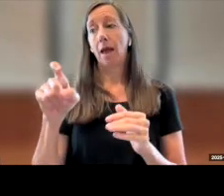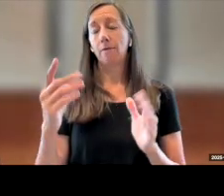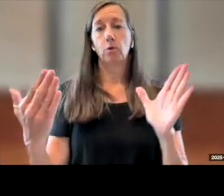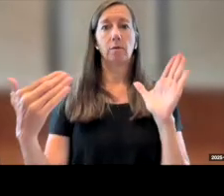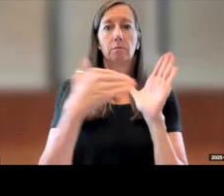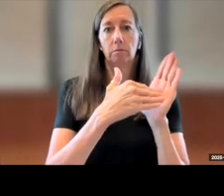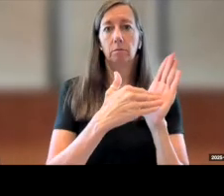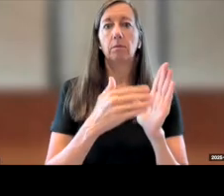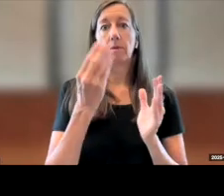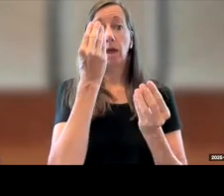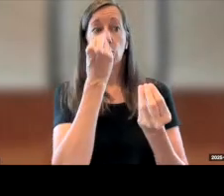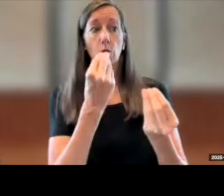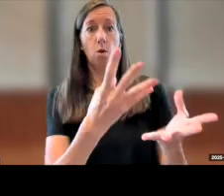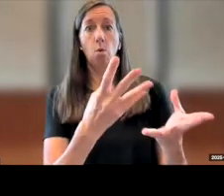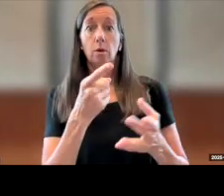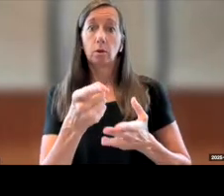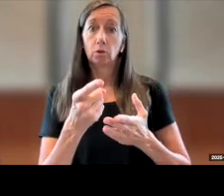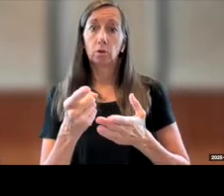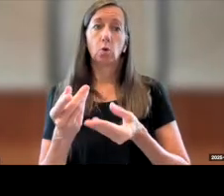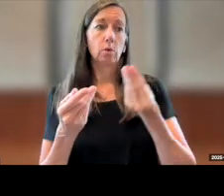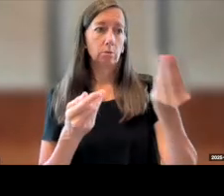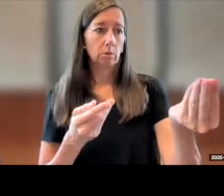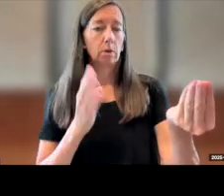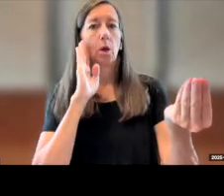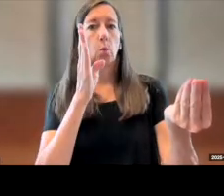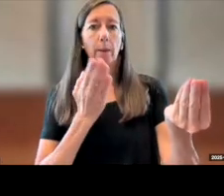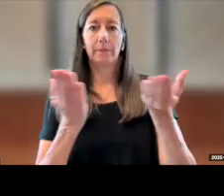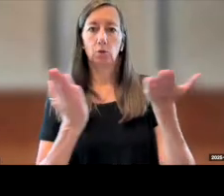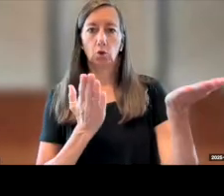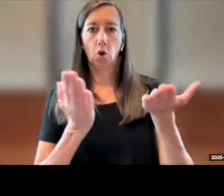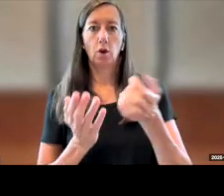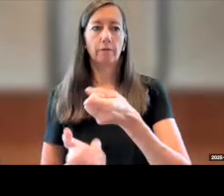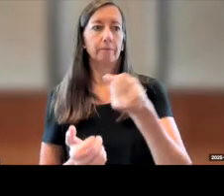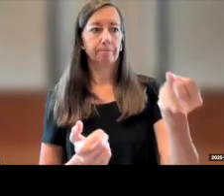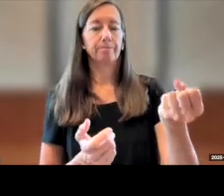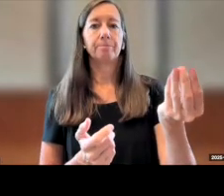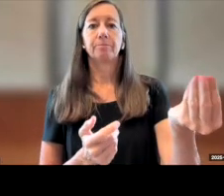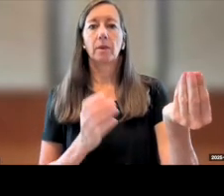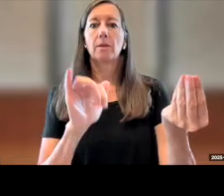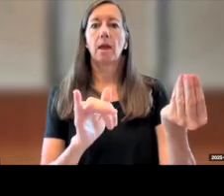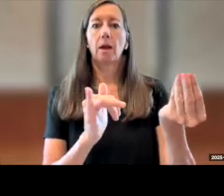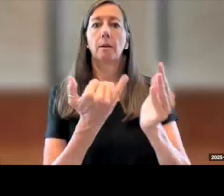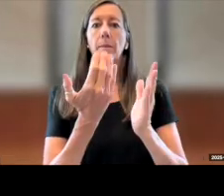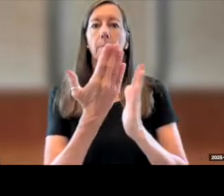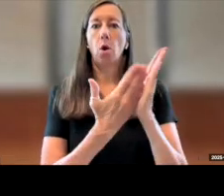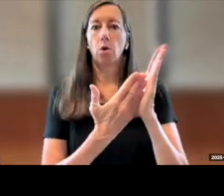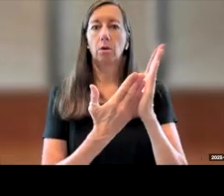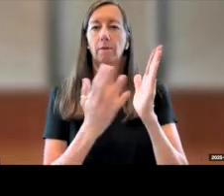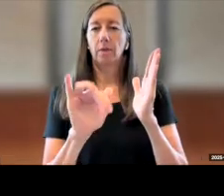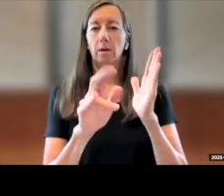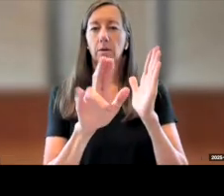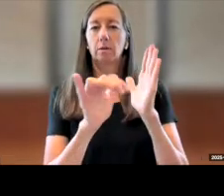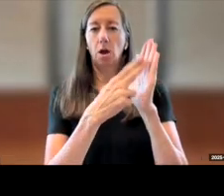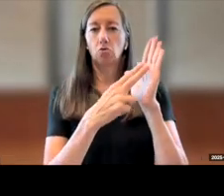served can come through the purposes in this part of the contract, which basically is certified